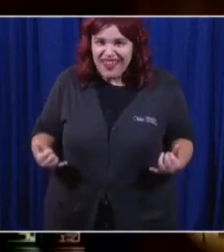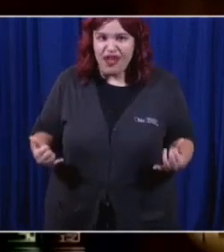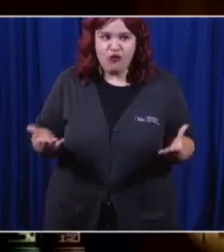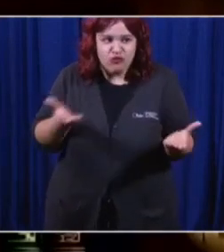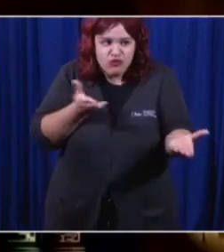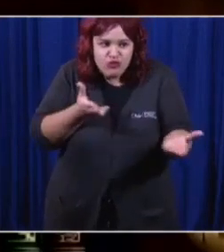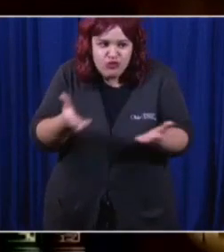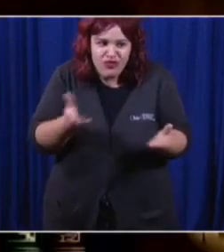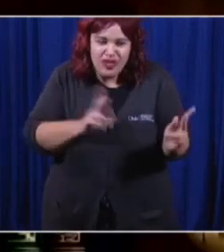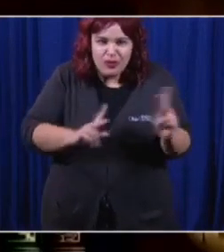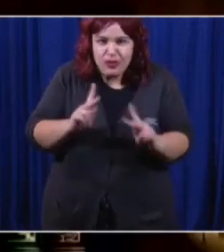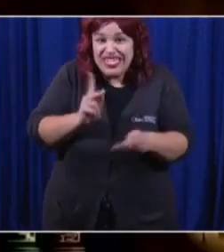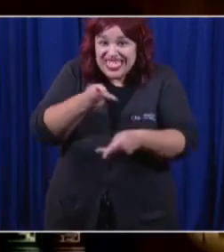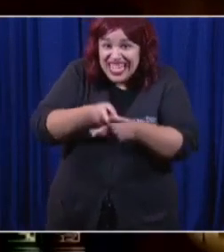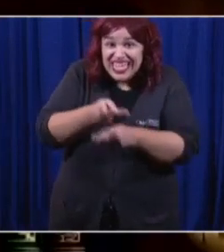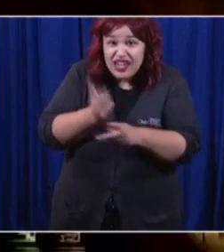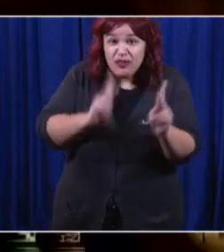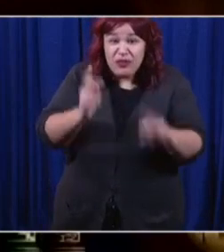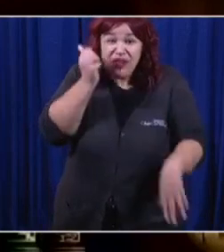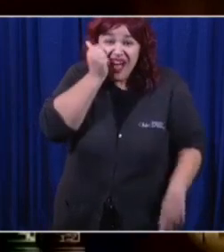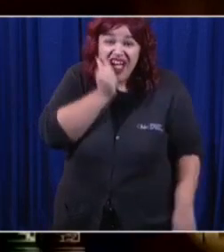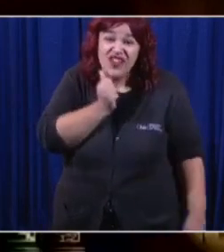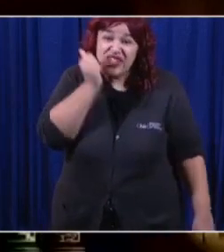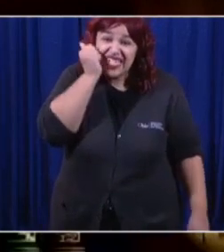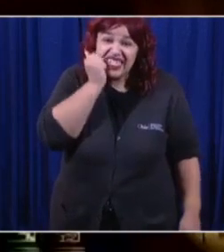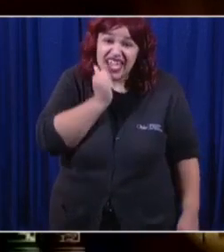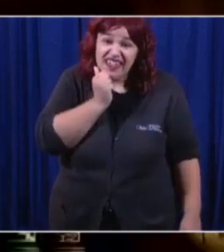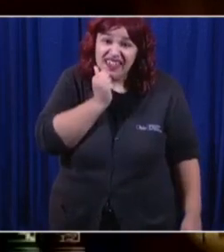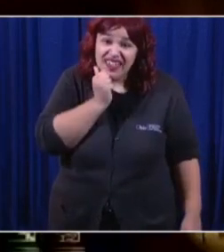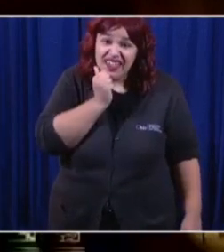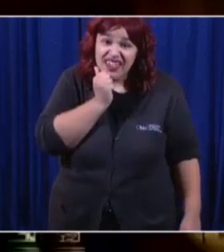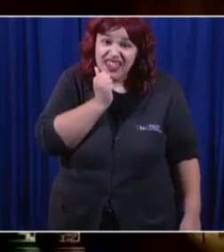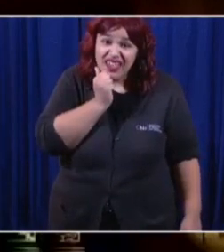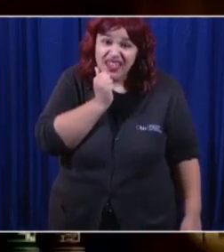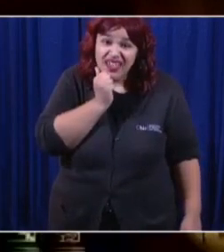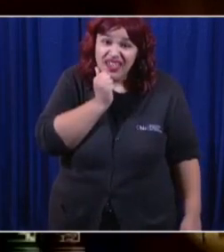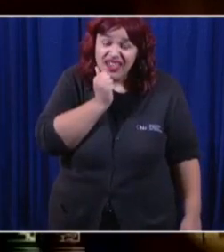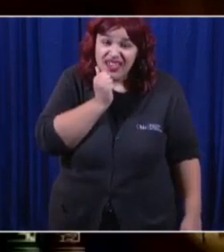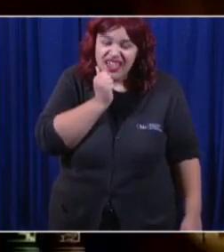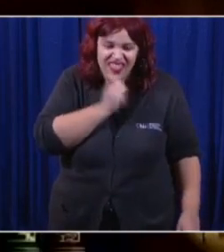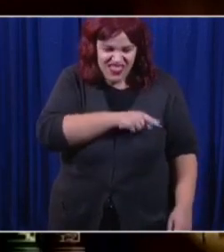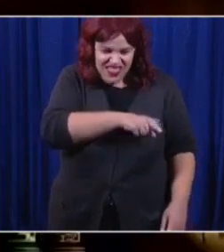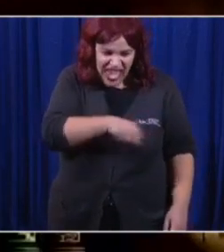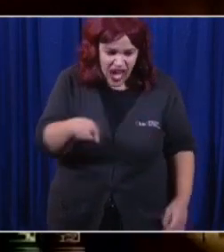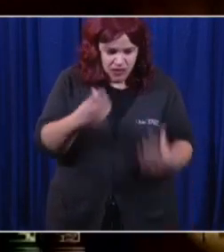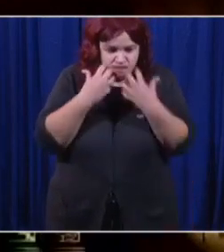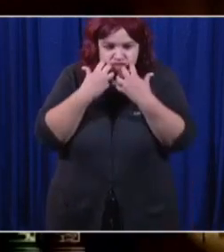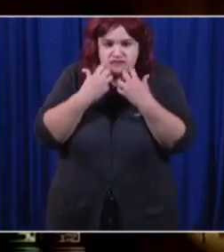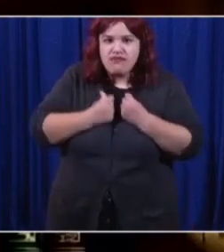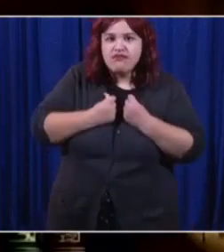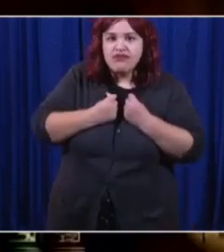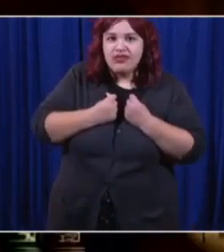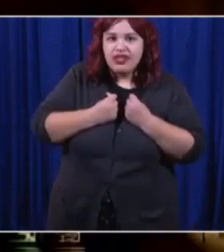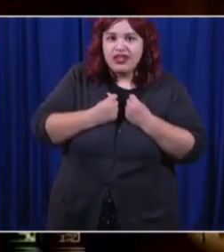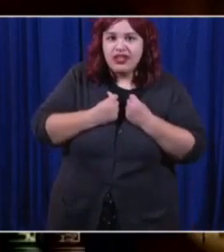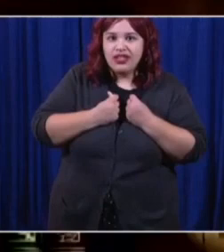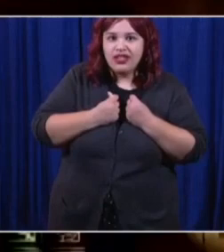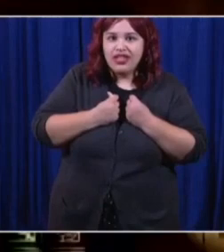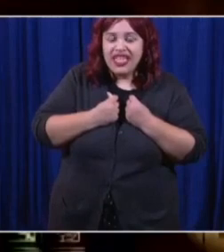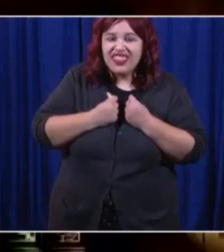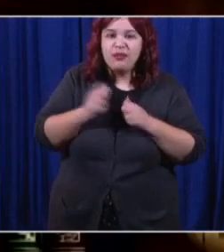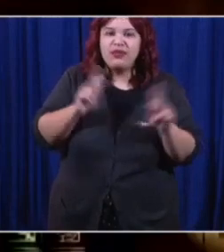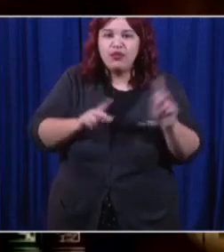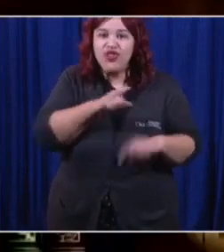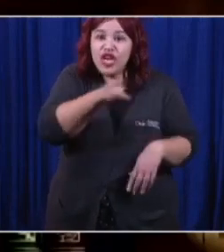community every day. That's the why we want to talk about here. It's not the what, it's not the how we're going to enforce it, it's the why.